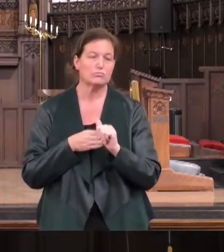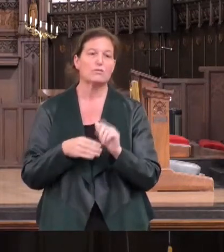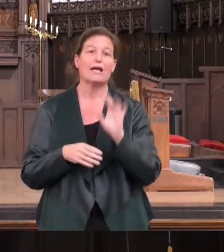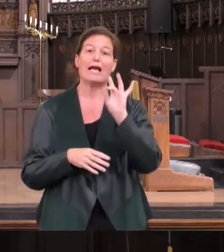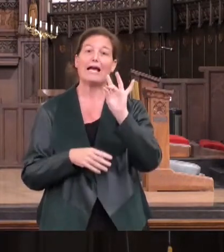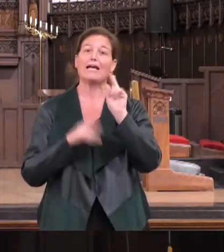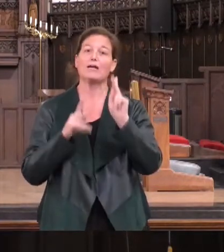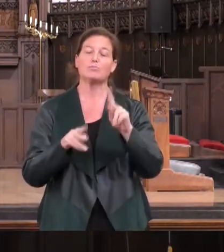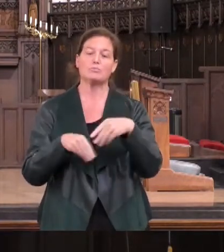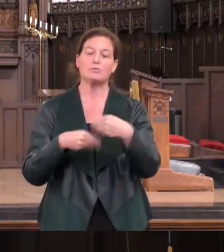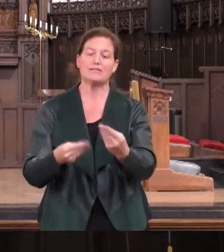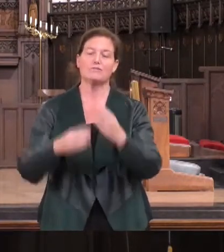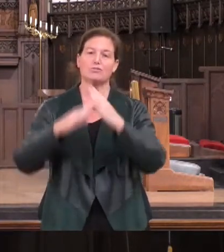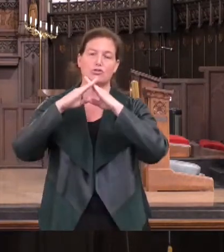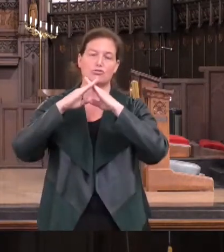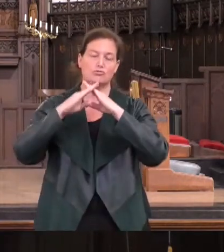sheltered.